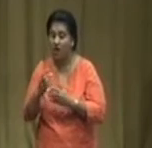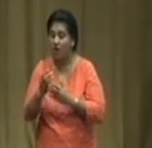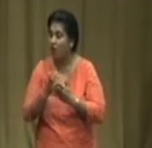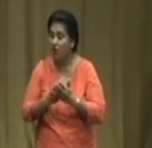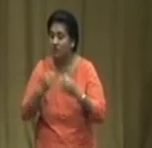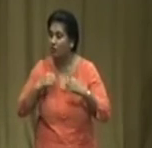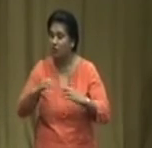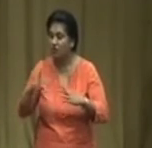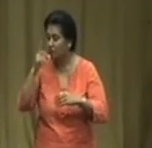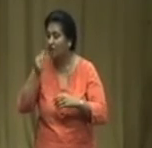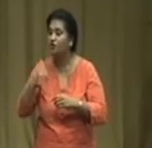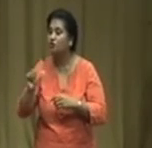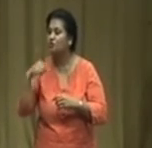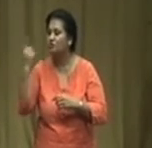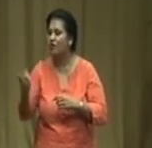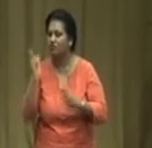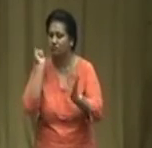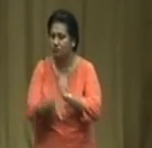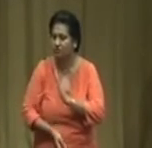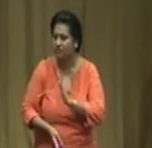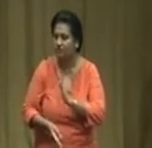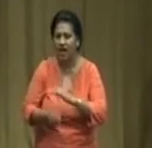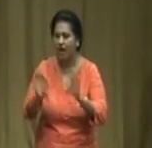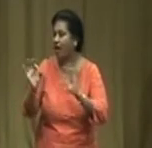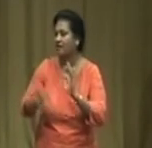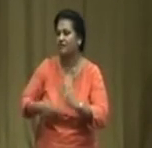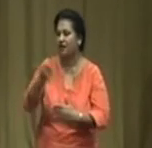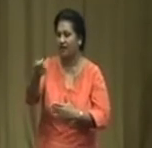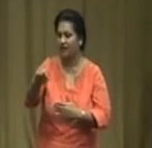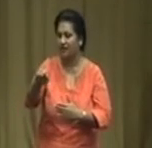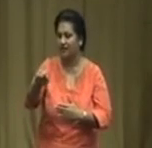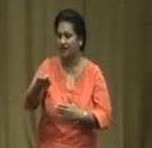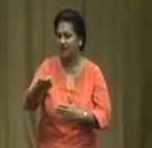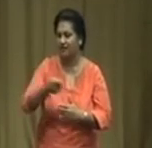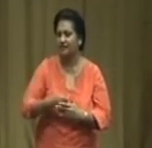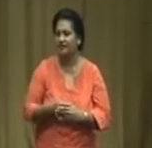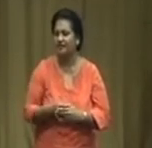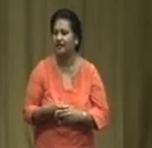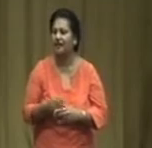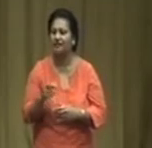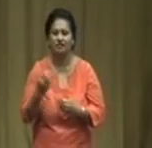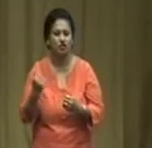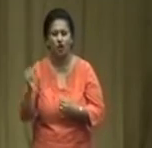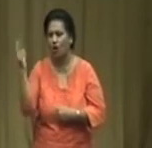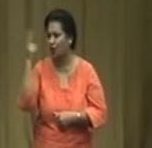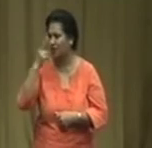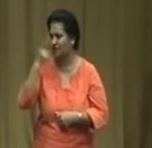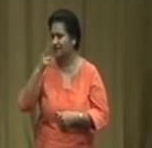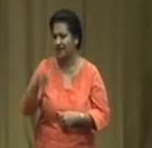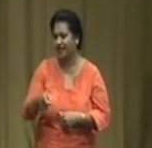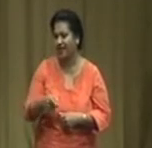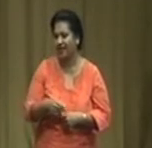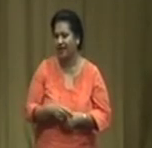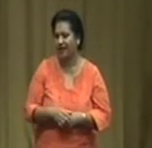tomorrow. You would not incur any course development cost. There's no fiscal risk because you don't have the